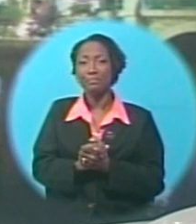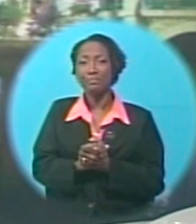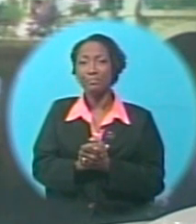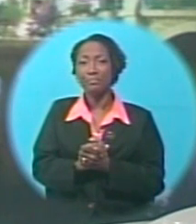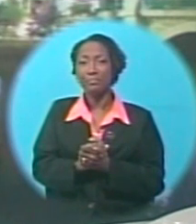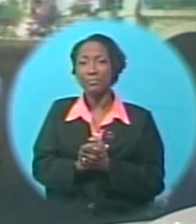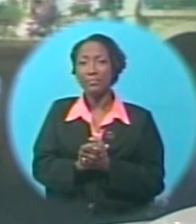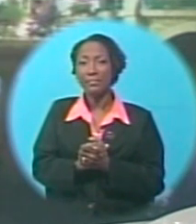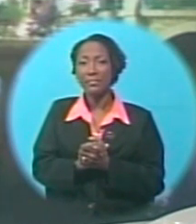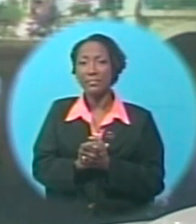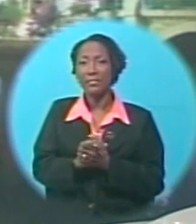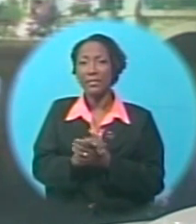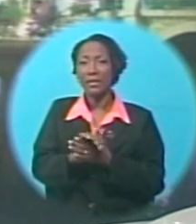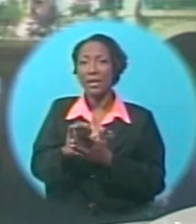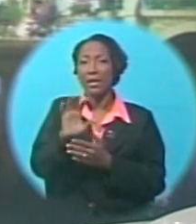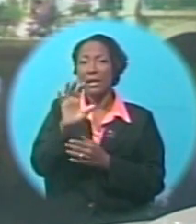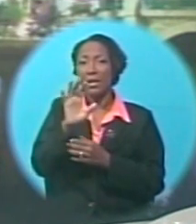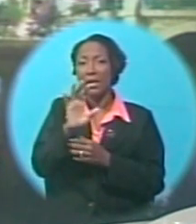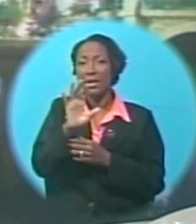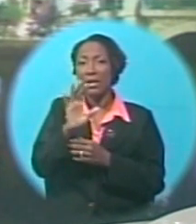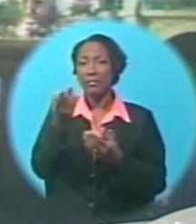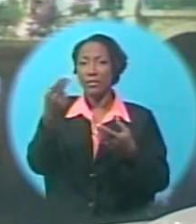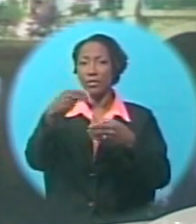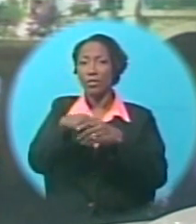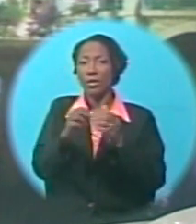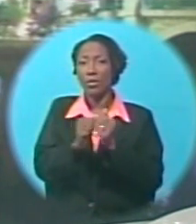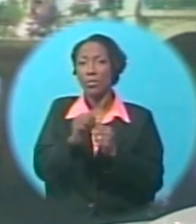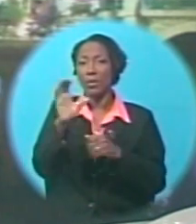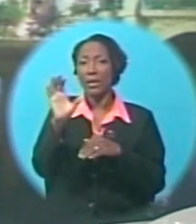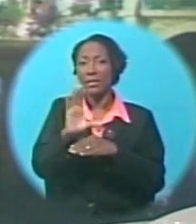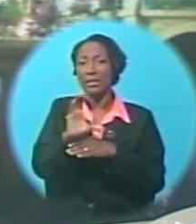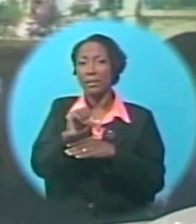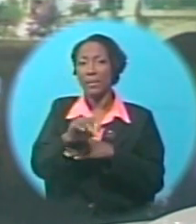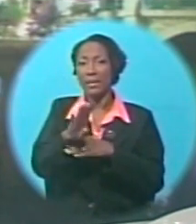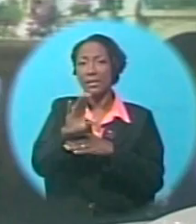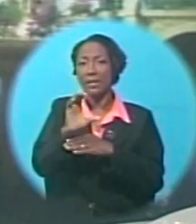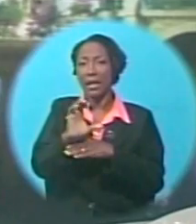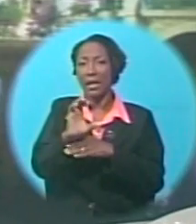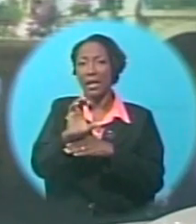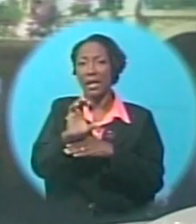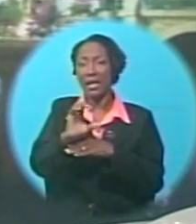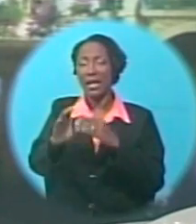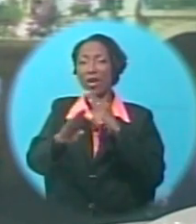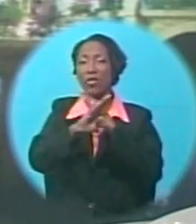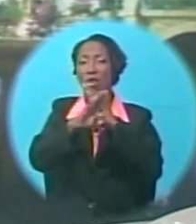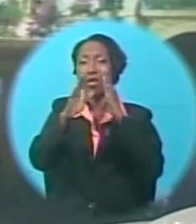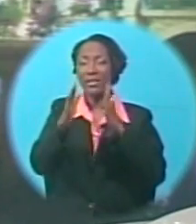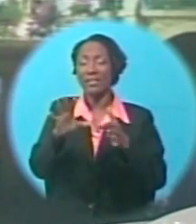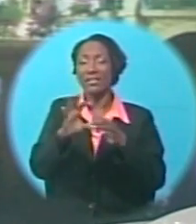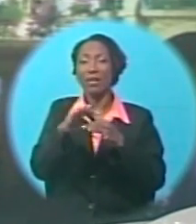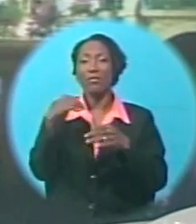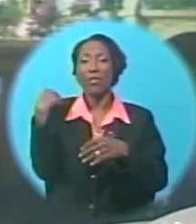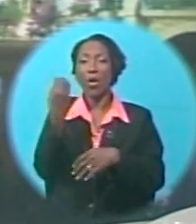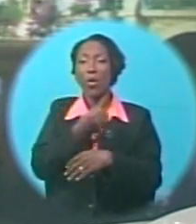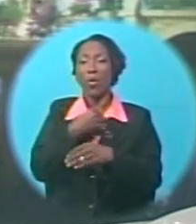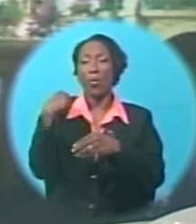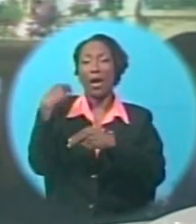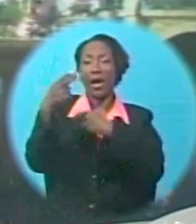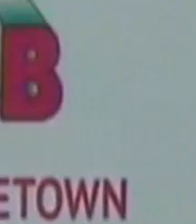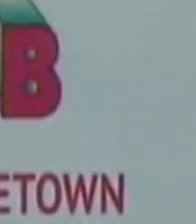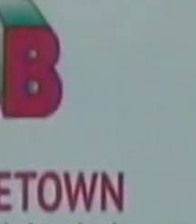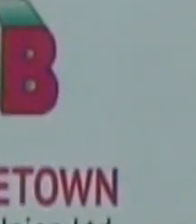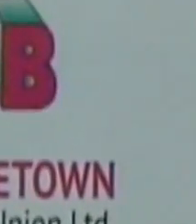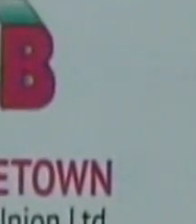the milestone, the credit union has partnered with the Caribbean Broadcasting Corporation's Guardians of Our Heritage initiative.